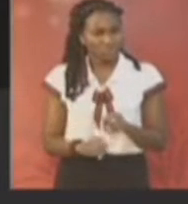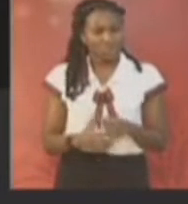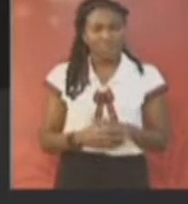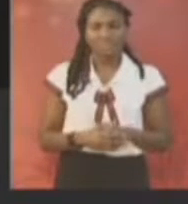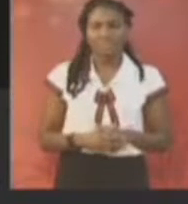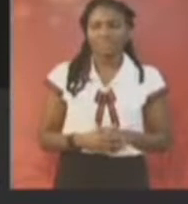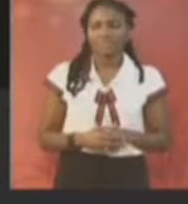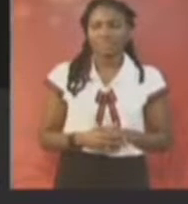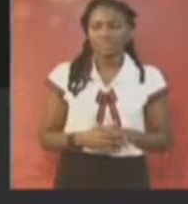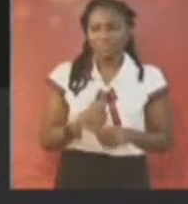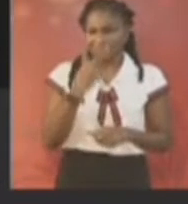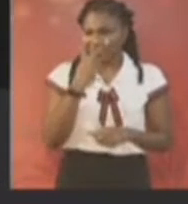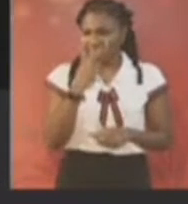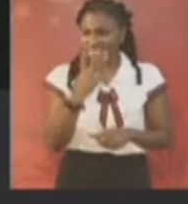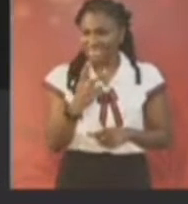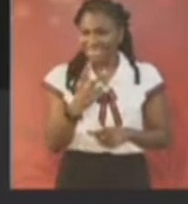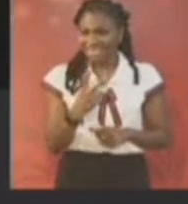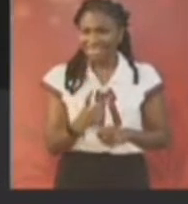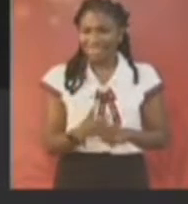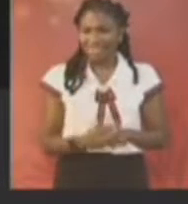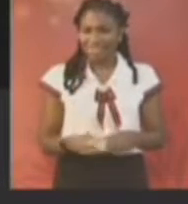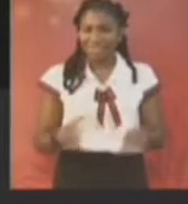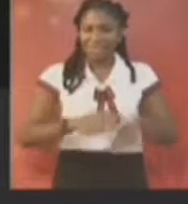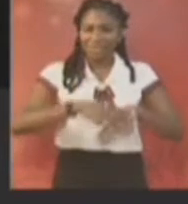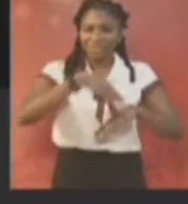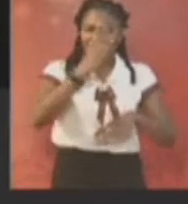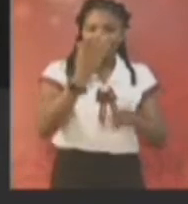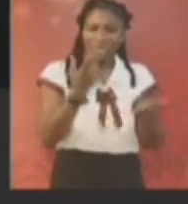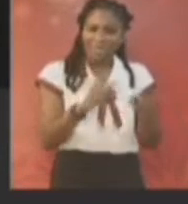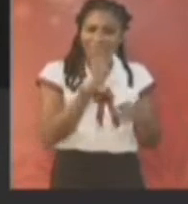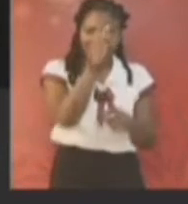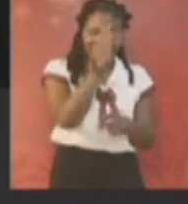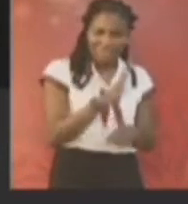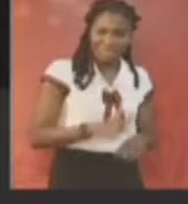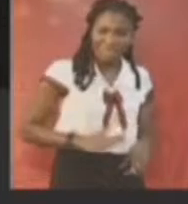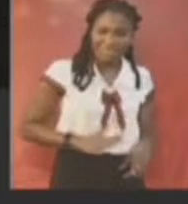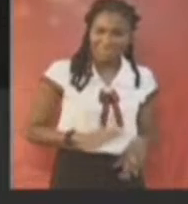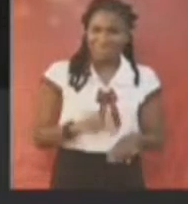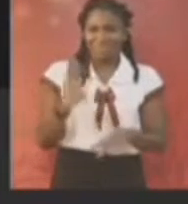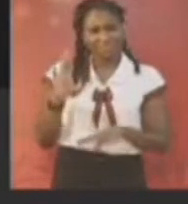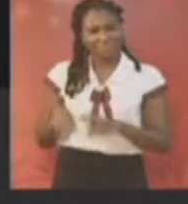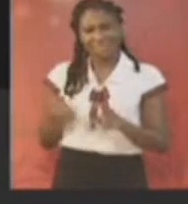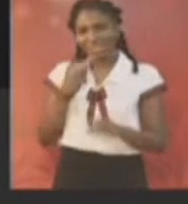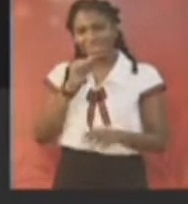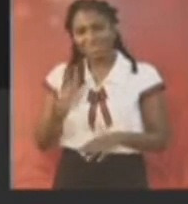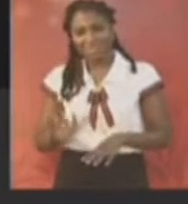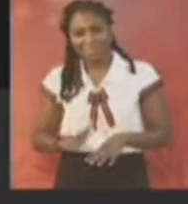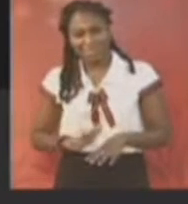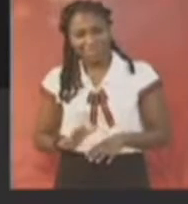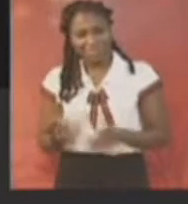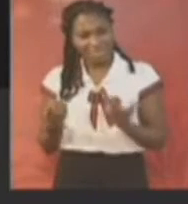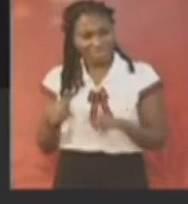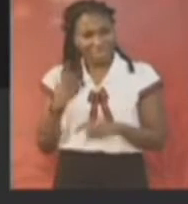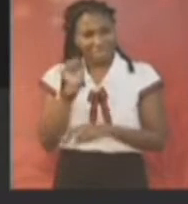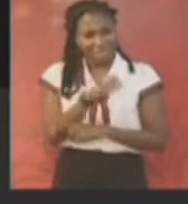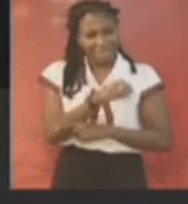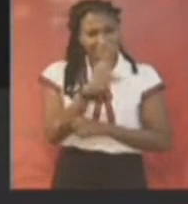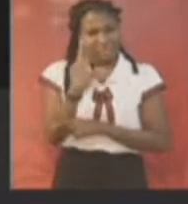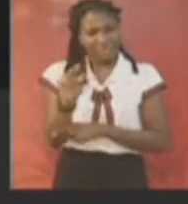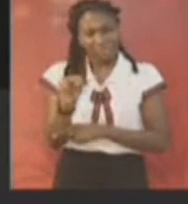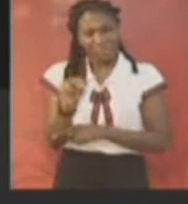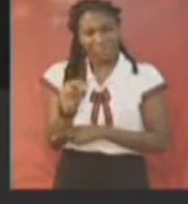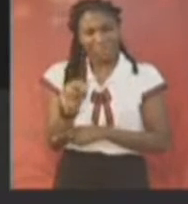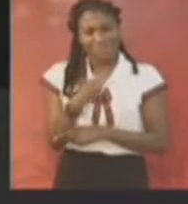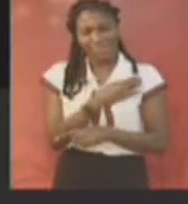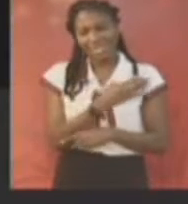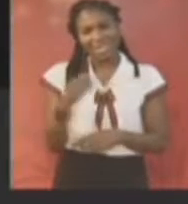a particular gender more than the other? Is it more common in males and females, vice versa? And secondly, are we seeing